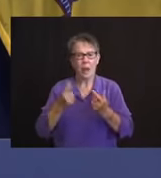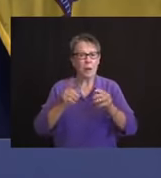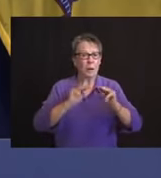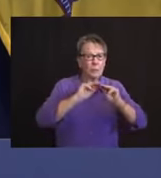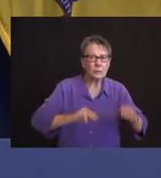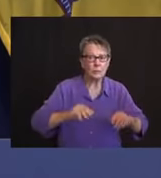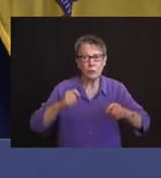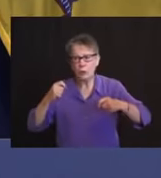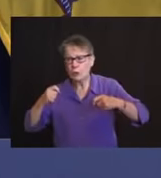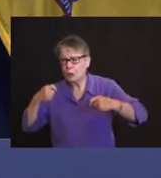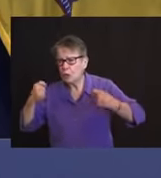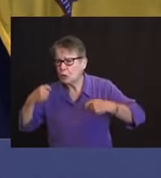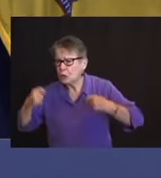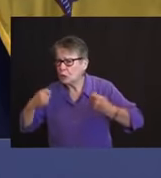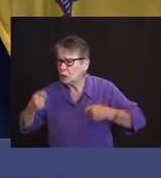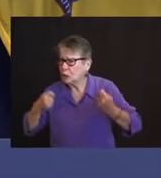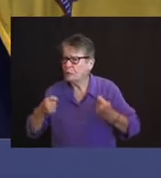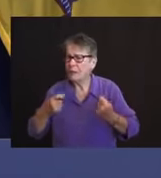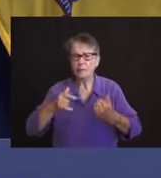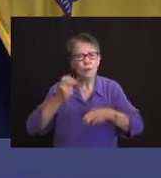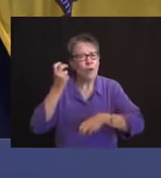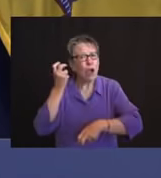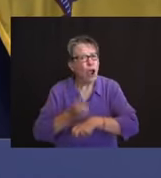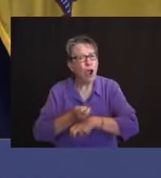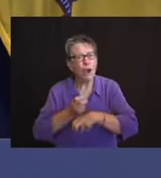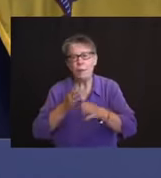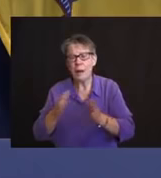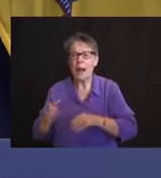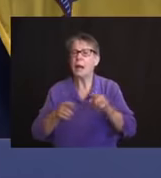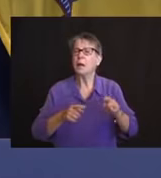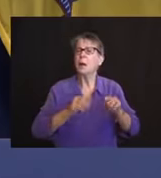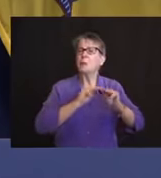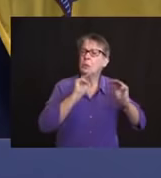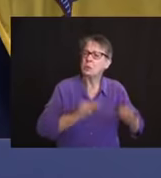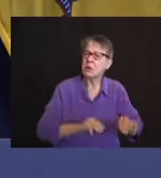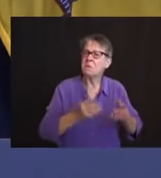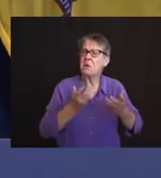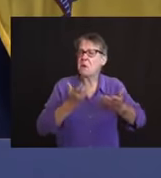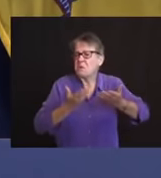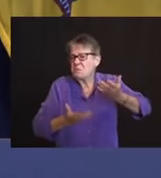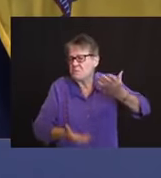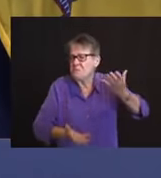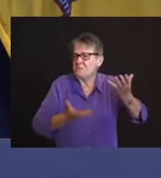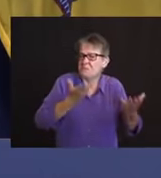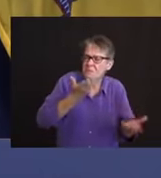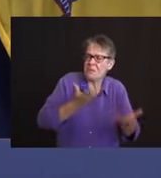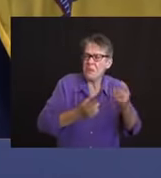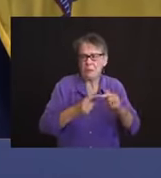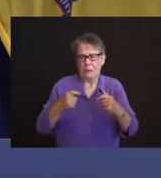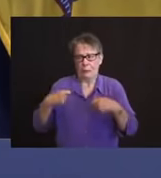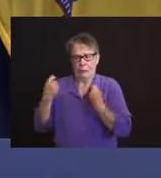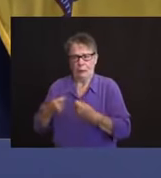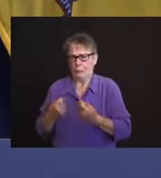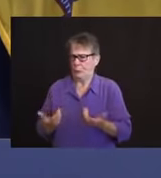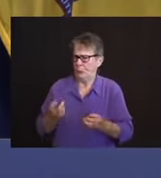I think we have to deal with, and I think Judy would agree. Listen, I hate to say this, it doesn't matter what my background is or